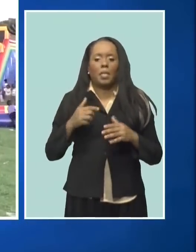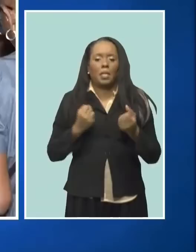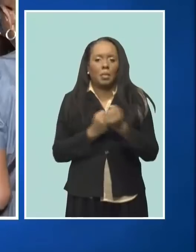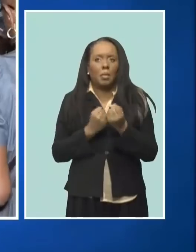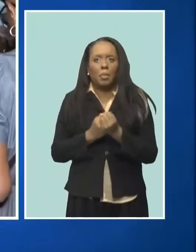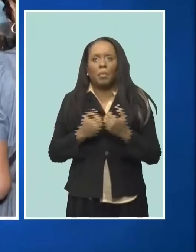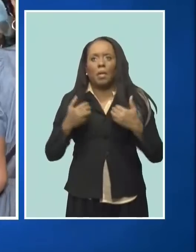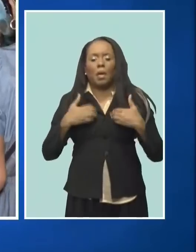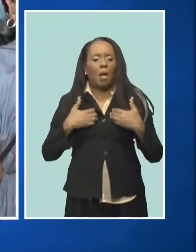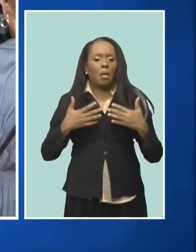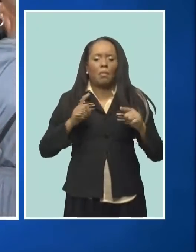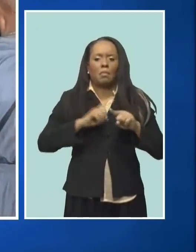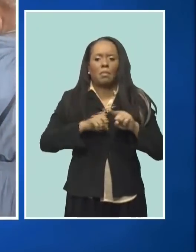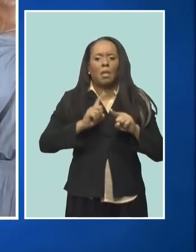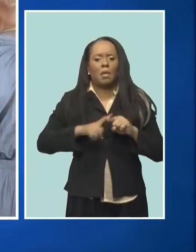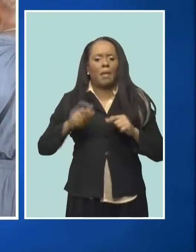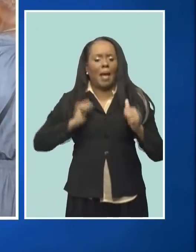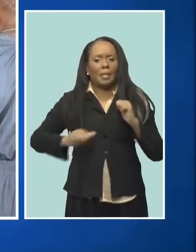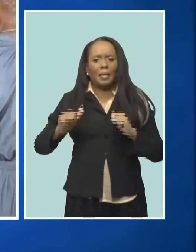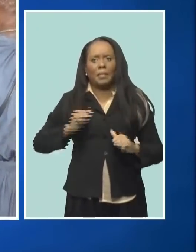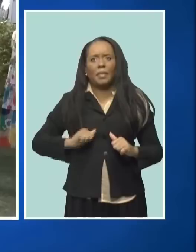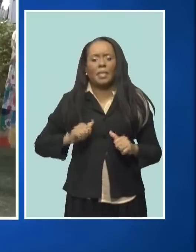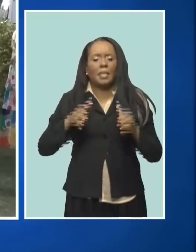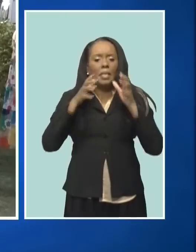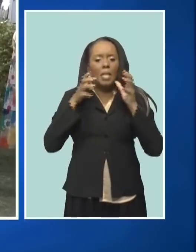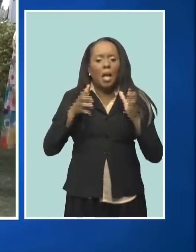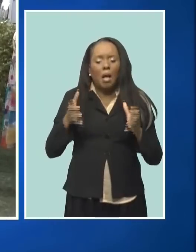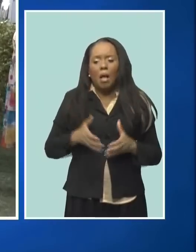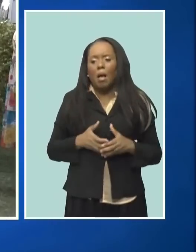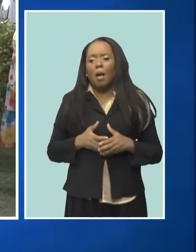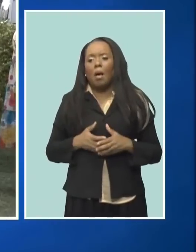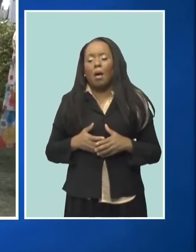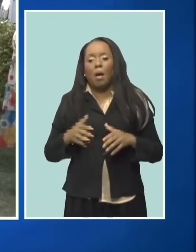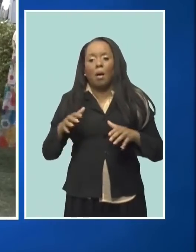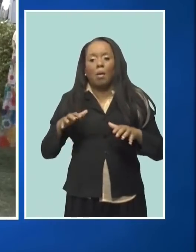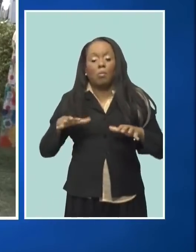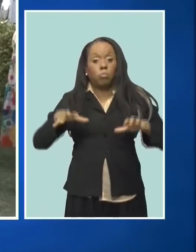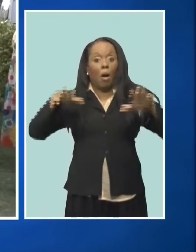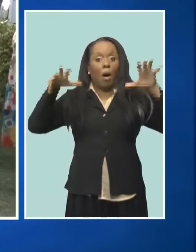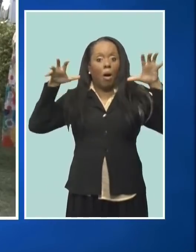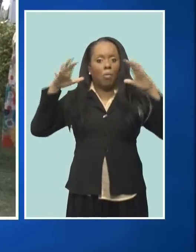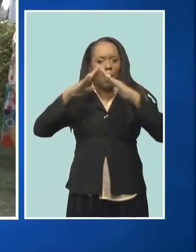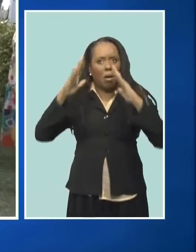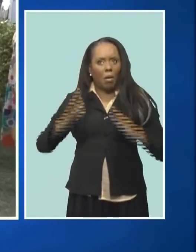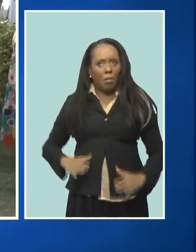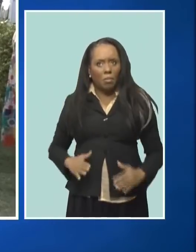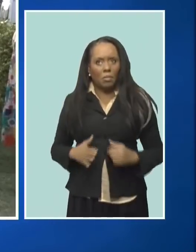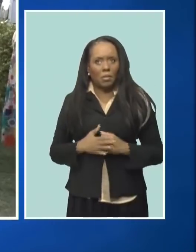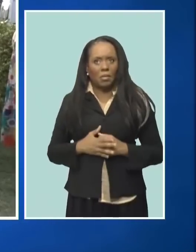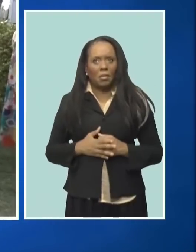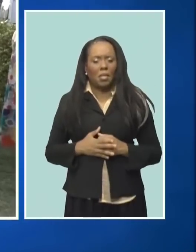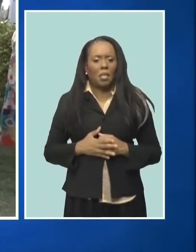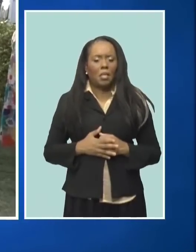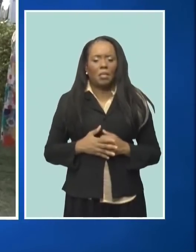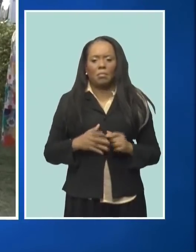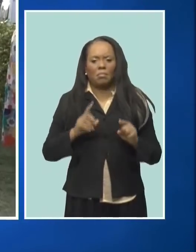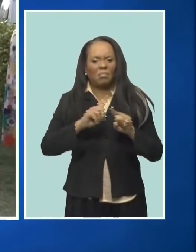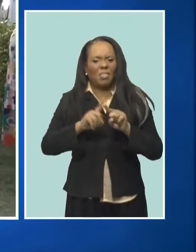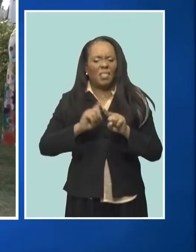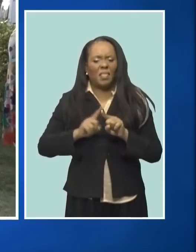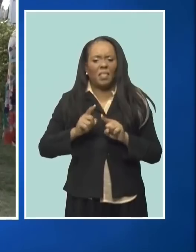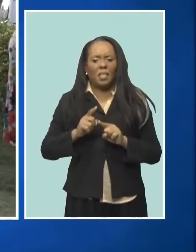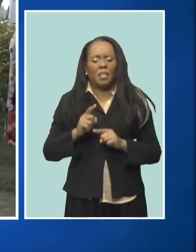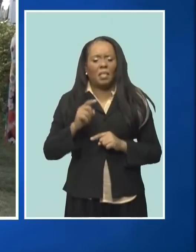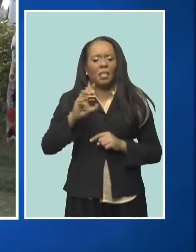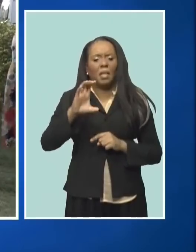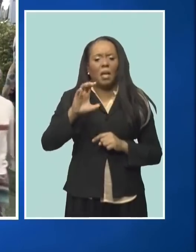House, we have water rides, we have the Santas, and we have over 10 cartoon characters which the kids would choose, where they